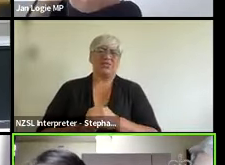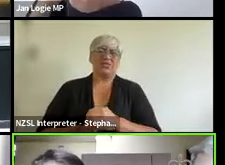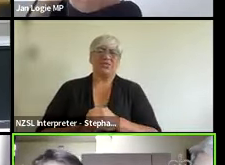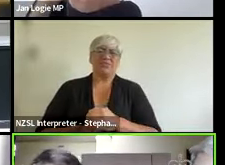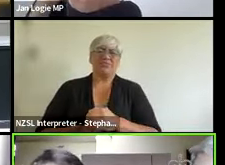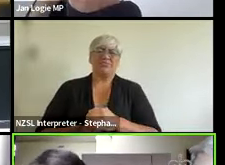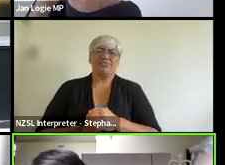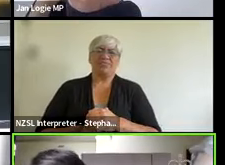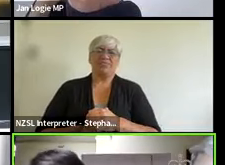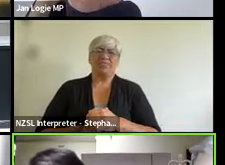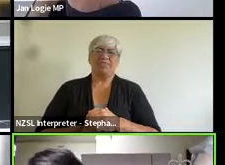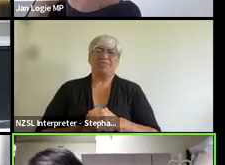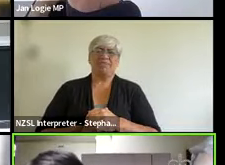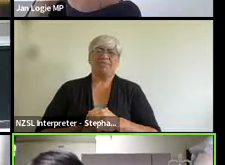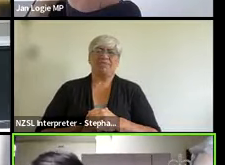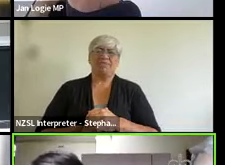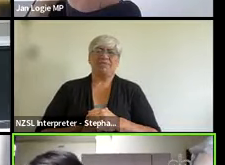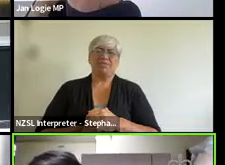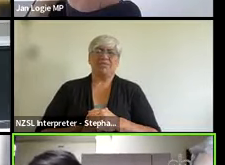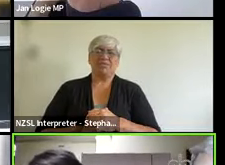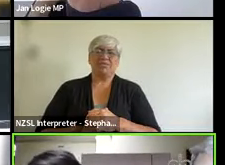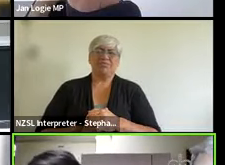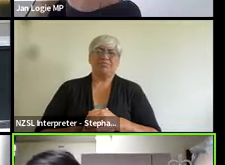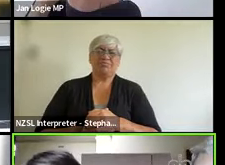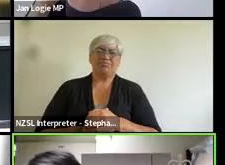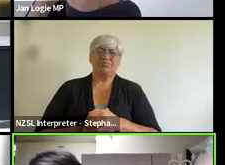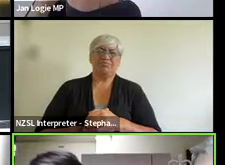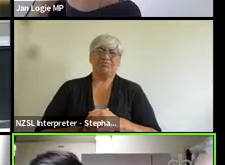acknowledging the import of